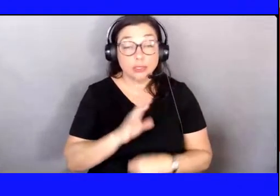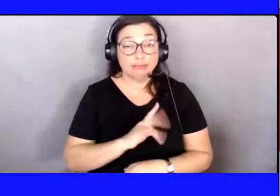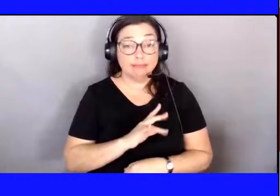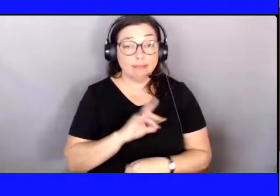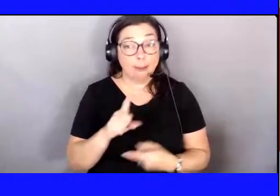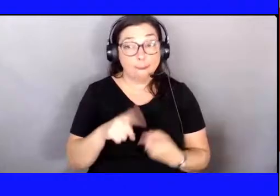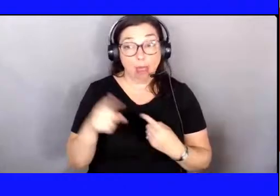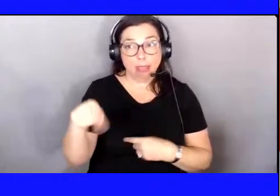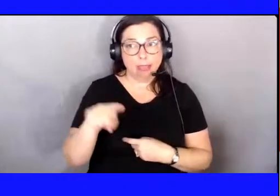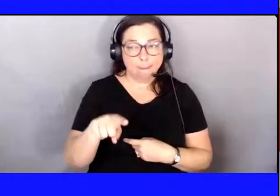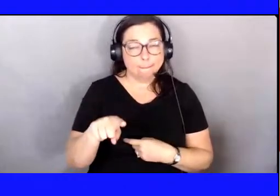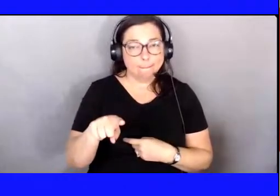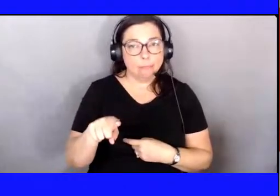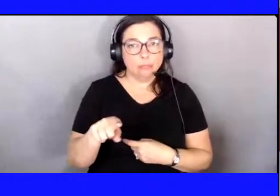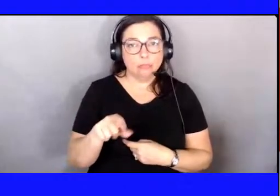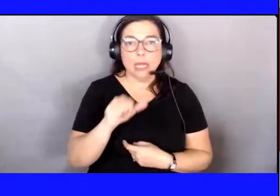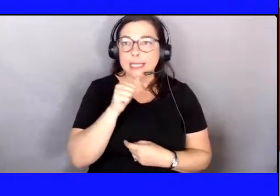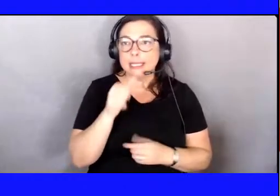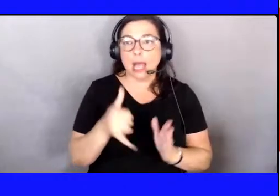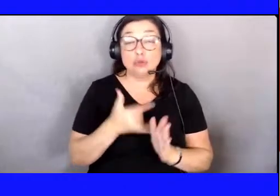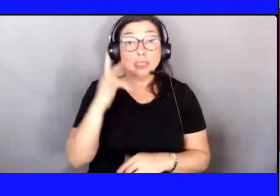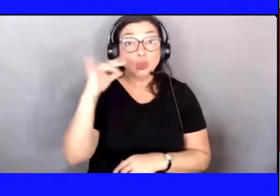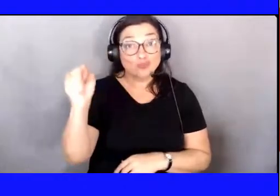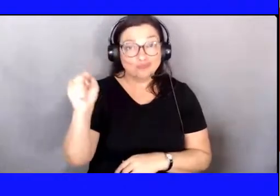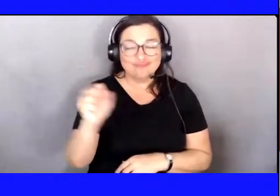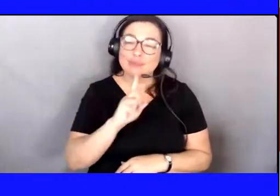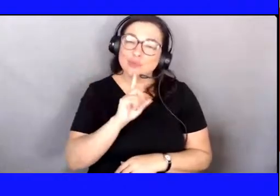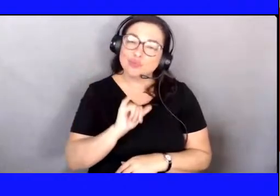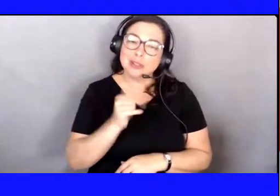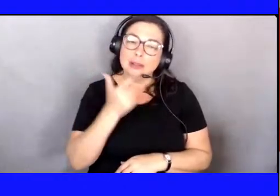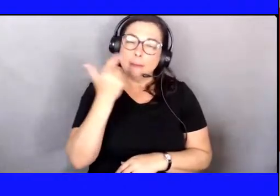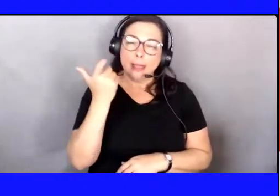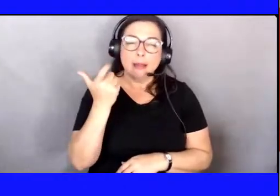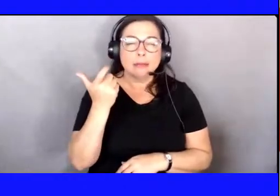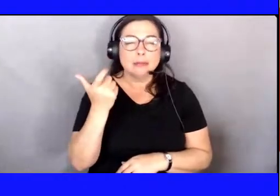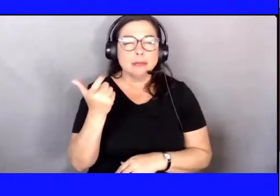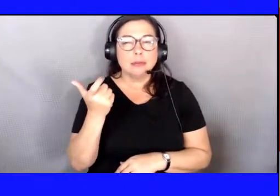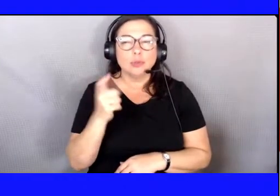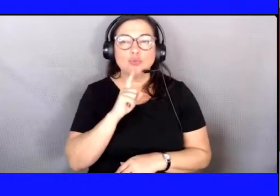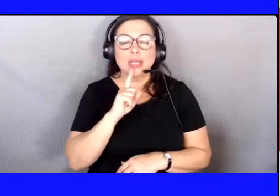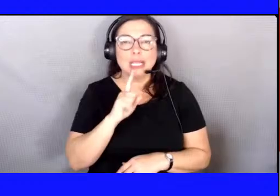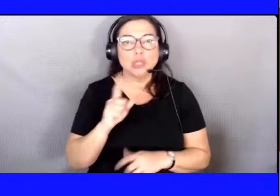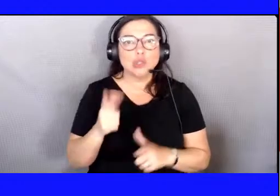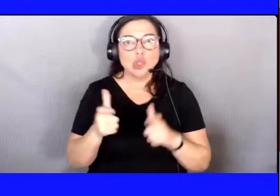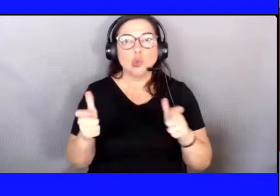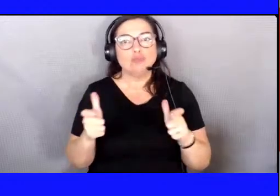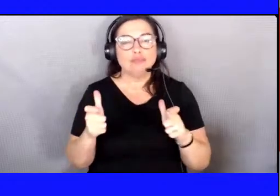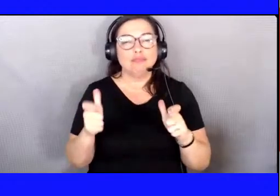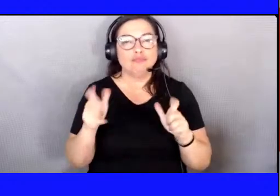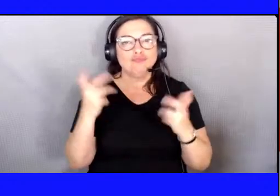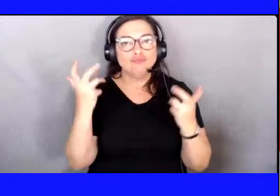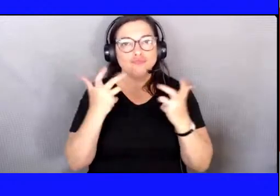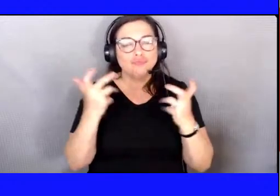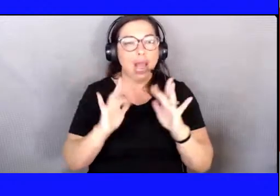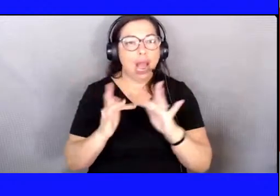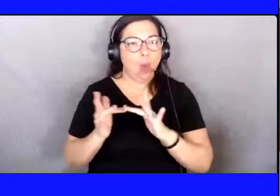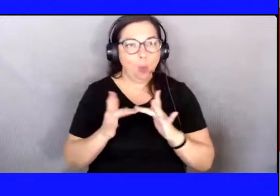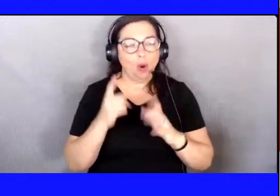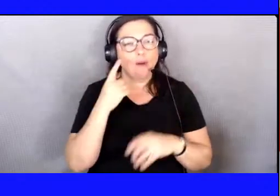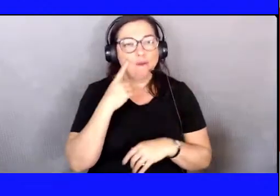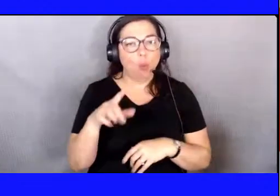about them is they're not just a superstar. It's like they're the super network across the Bronx. And